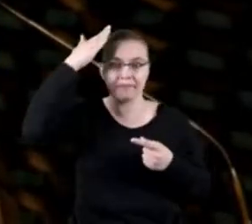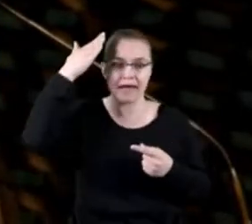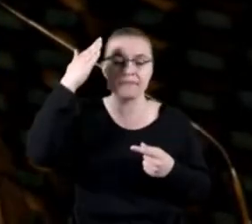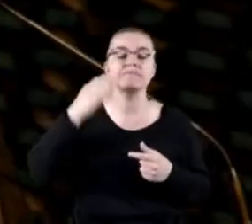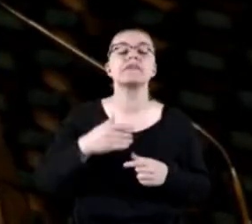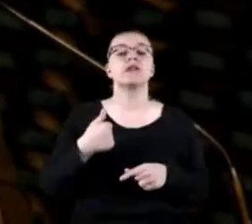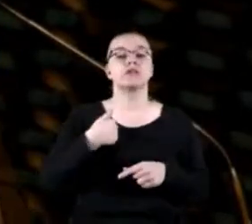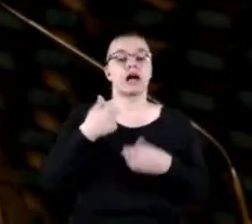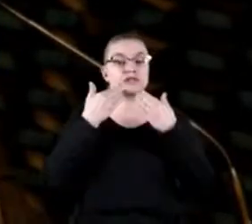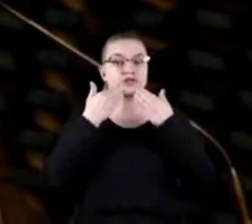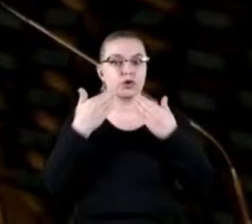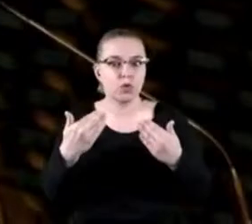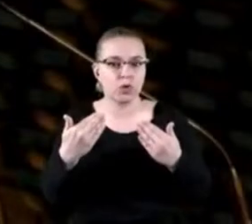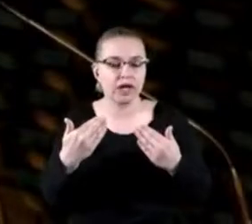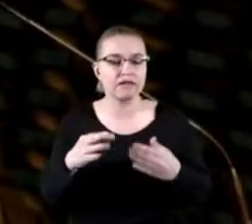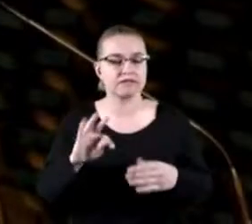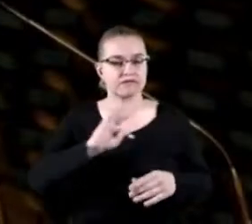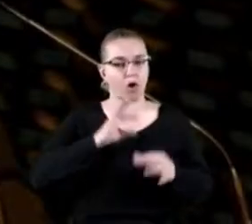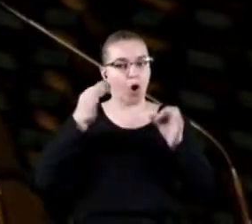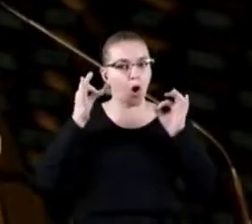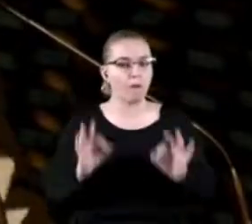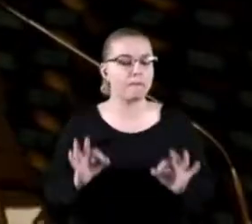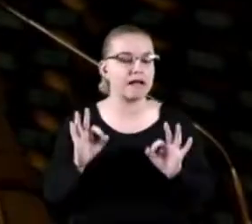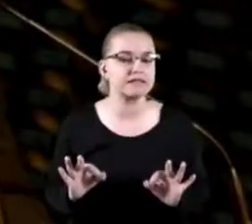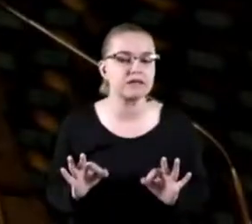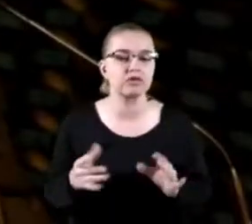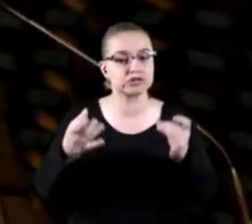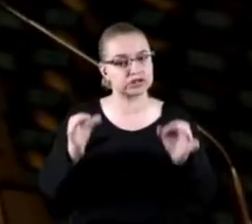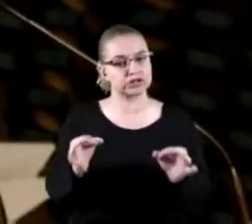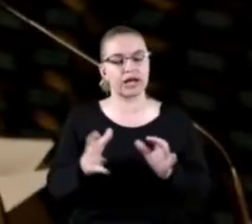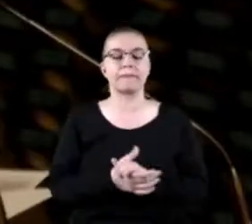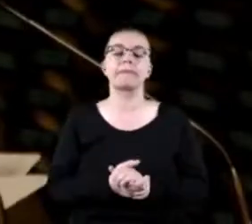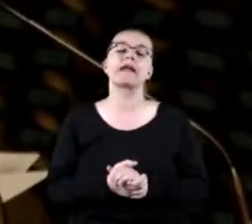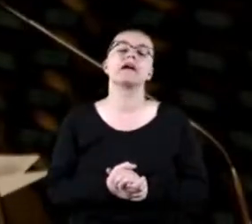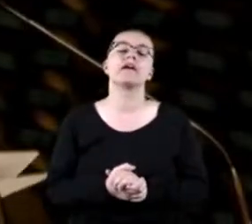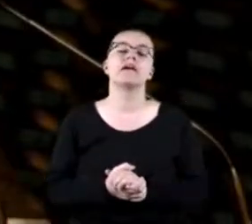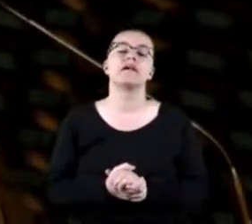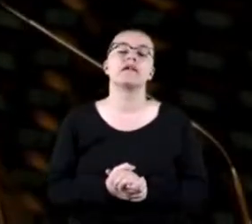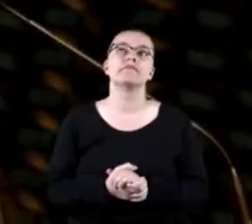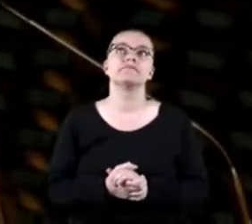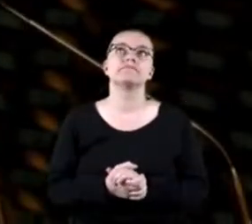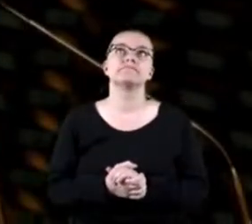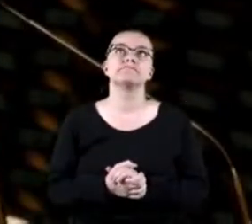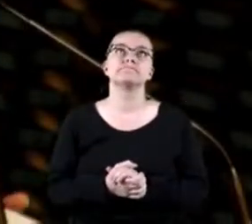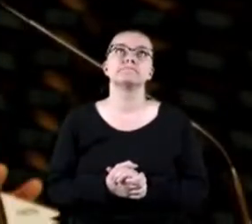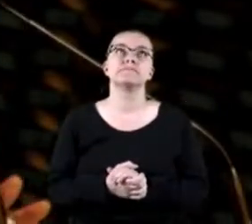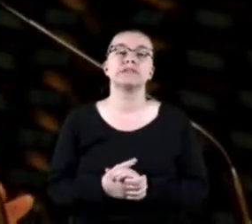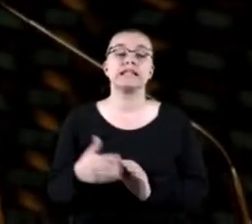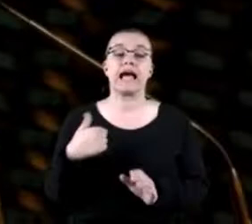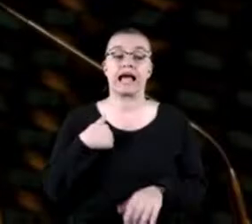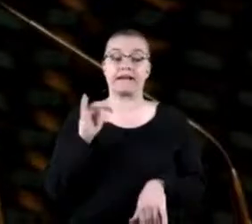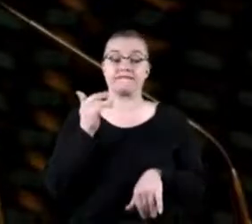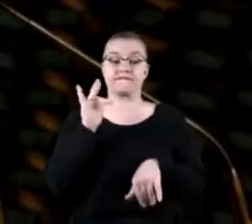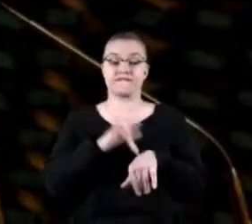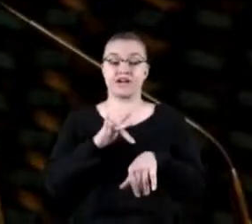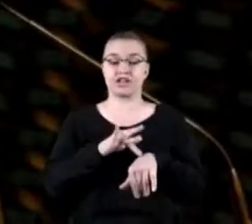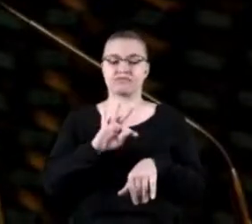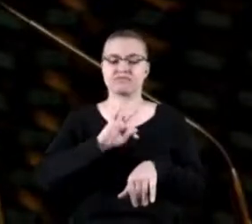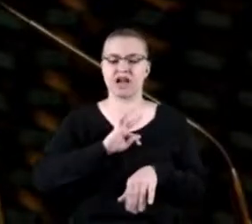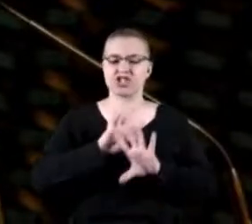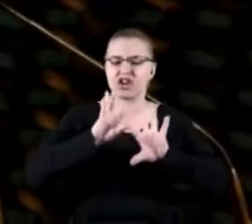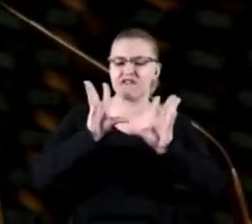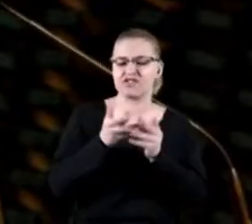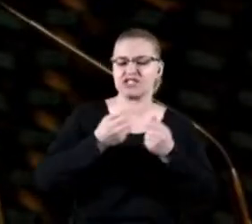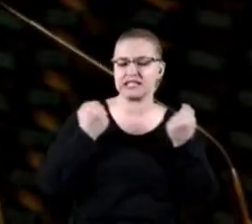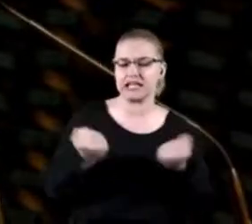this is our approach as Saudi Arabia. I would like to thank you for inviting me to this conference.